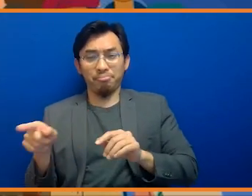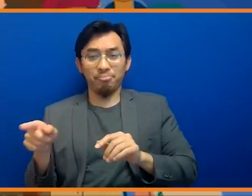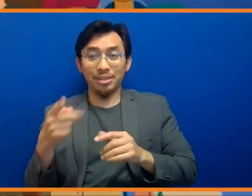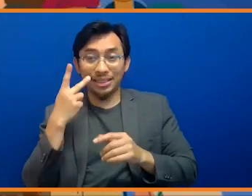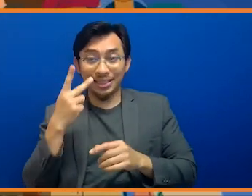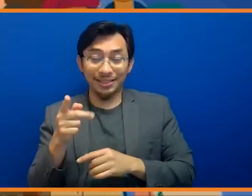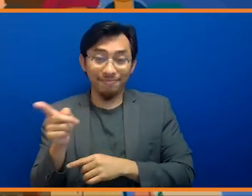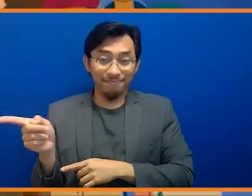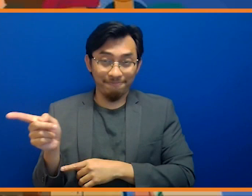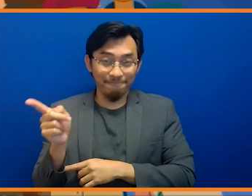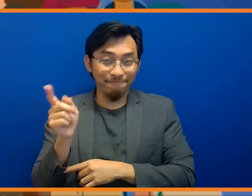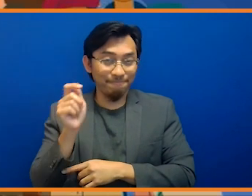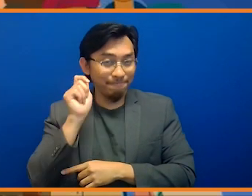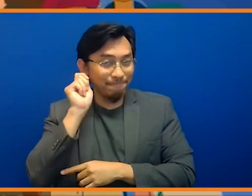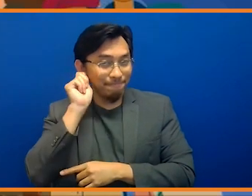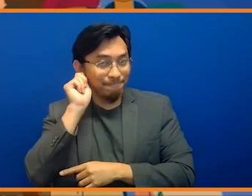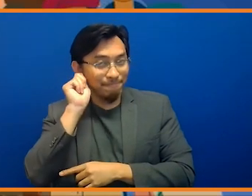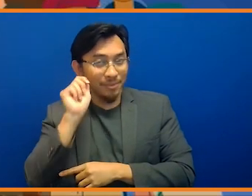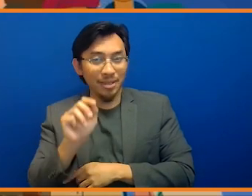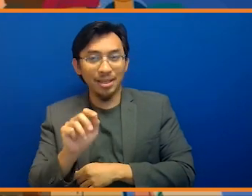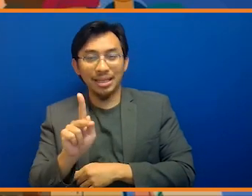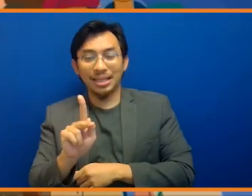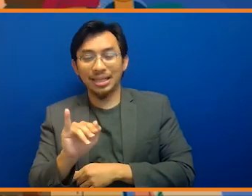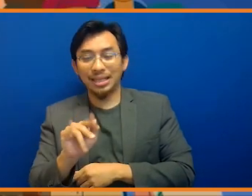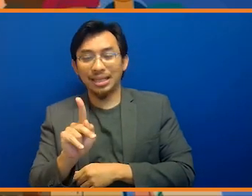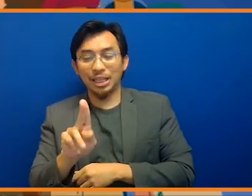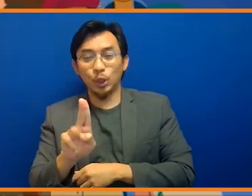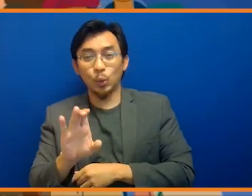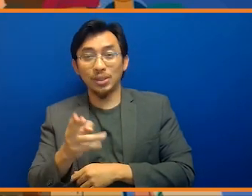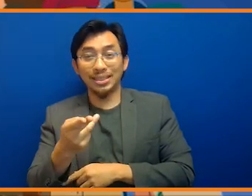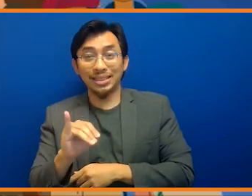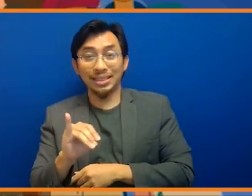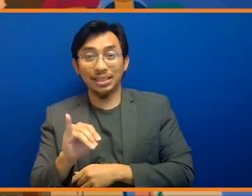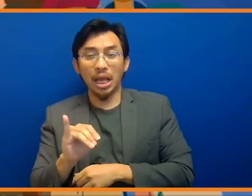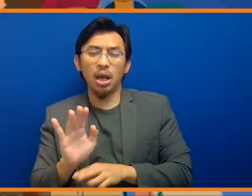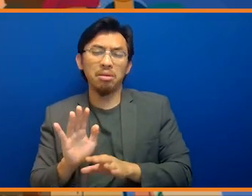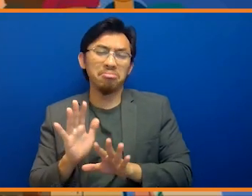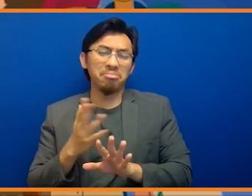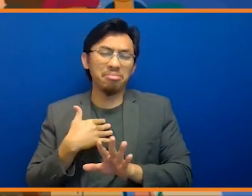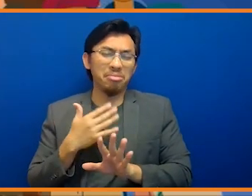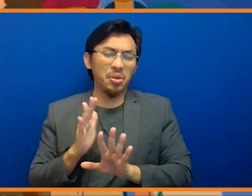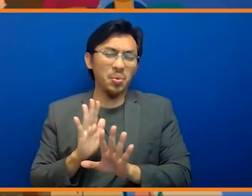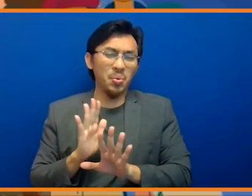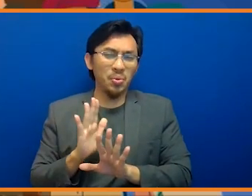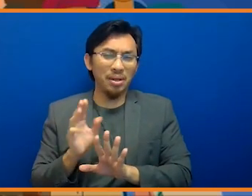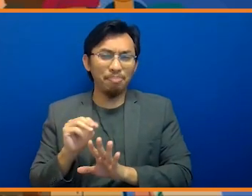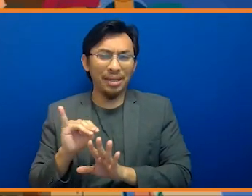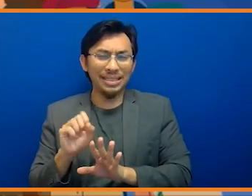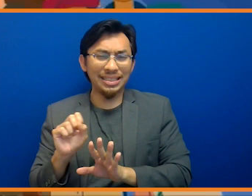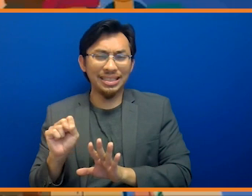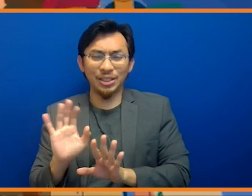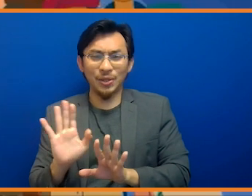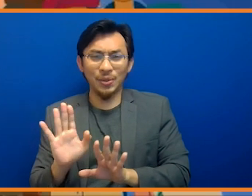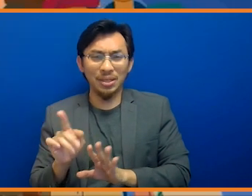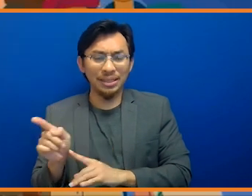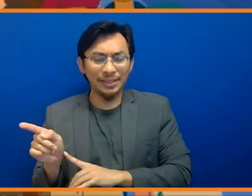this Miss Miss Kikuchi, if I'm not miss. She was